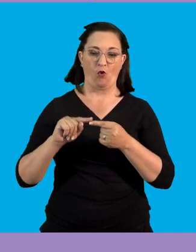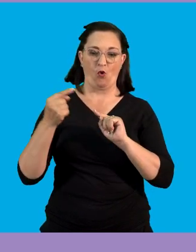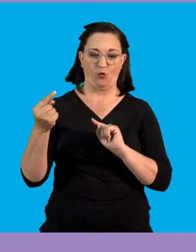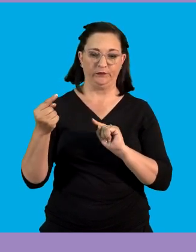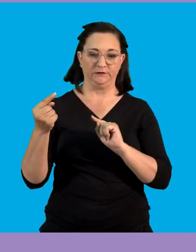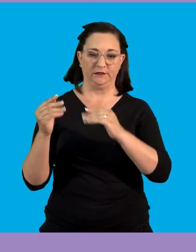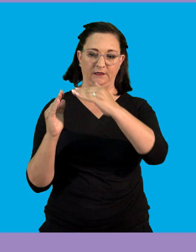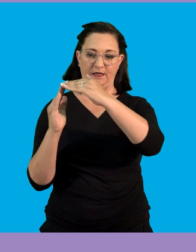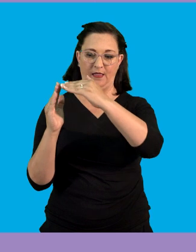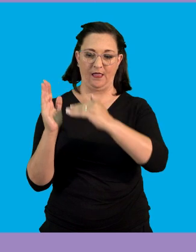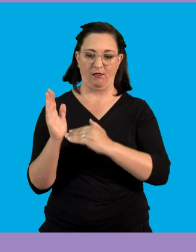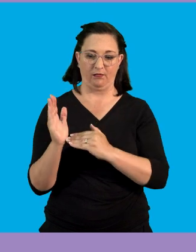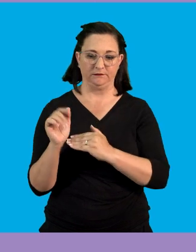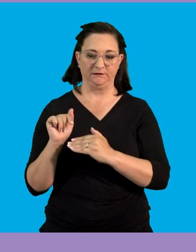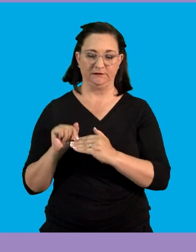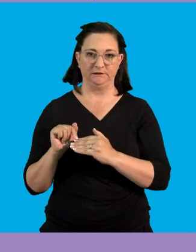opposite.